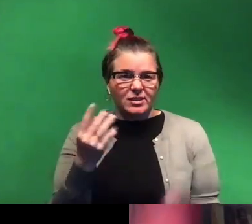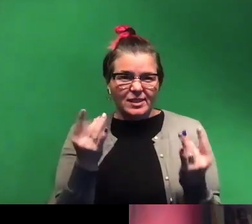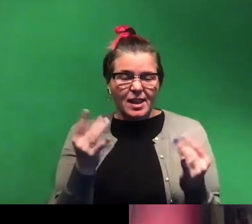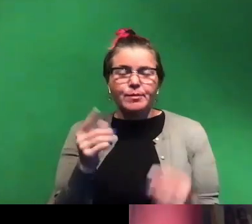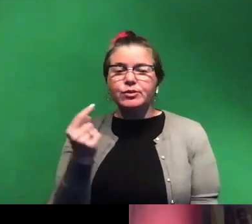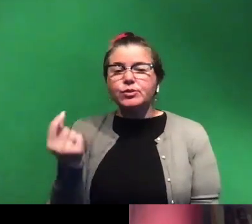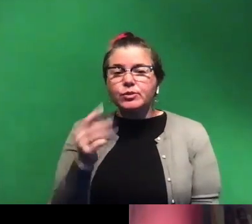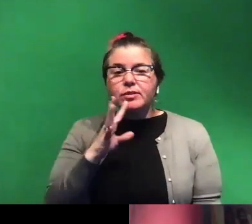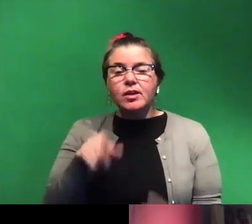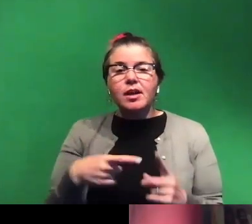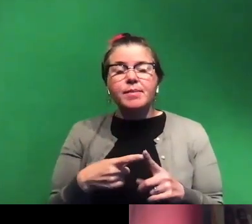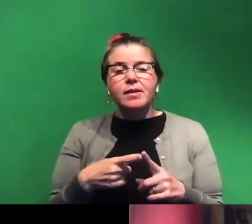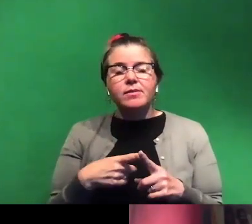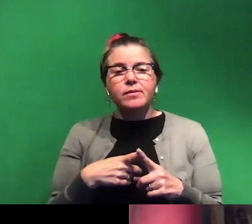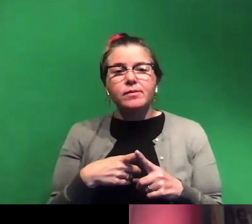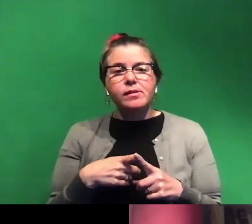talking about